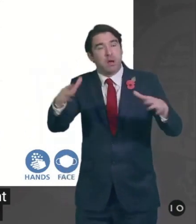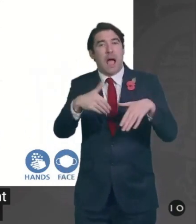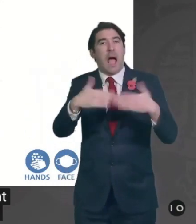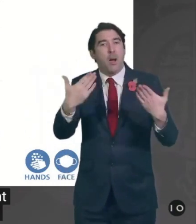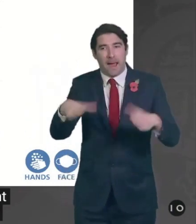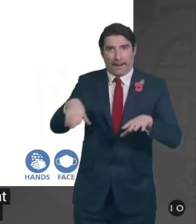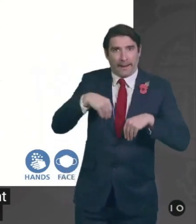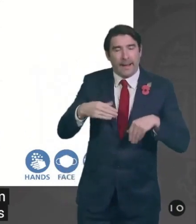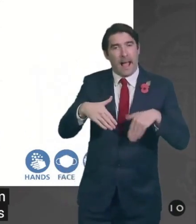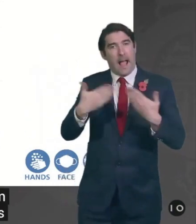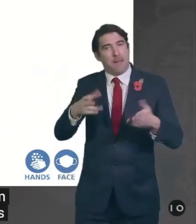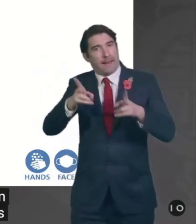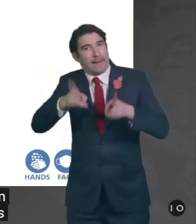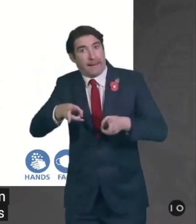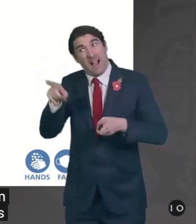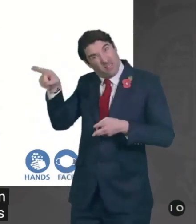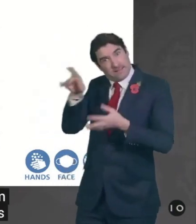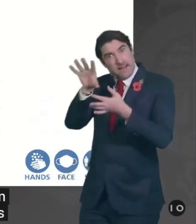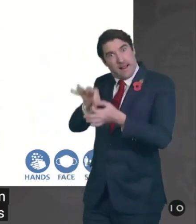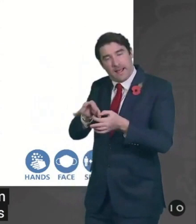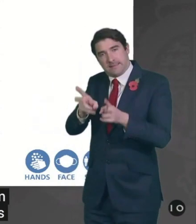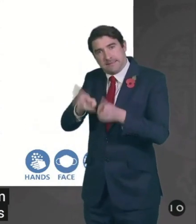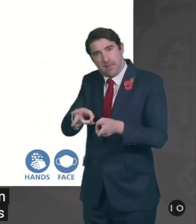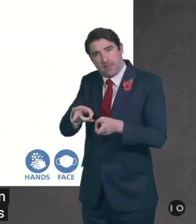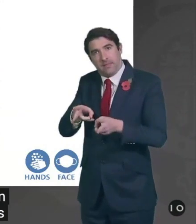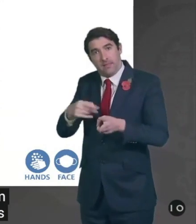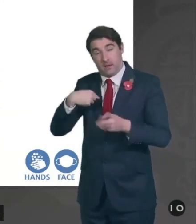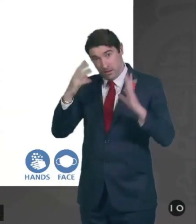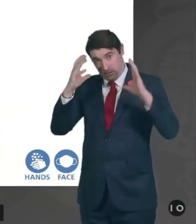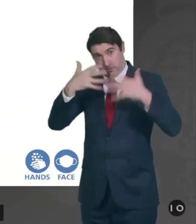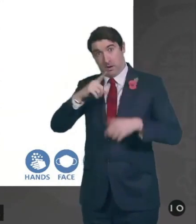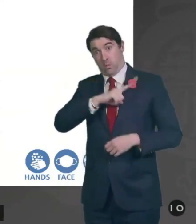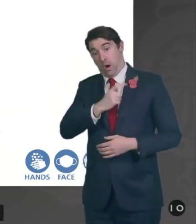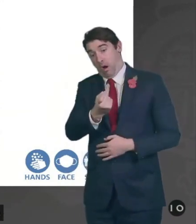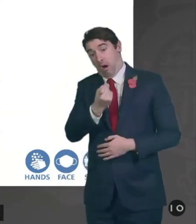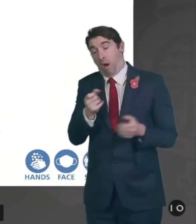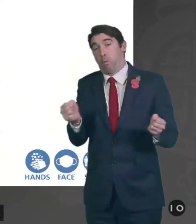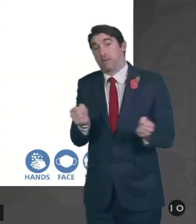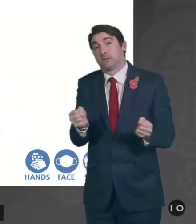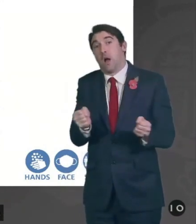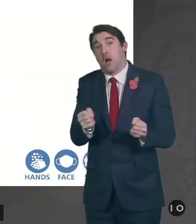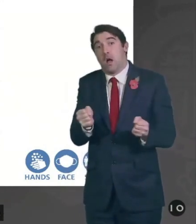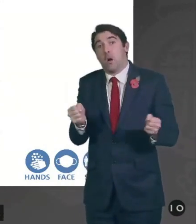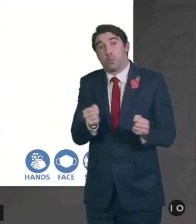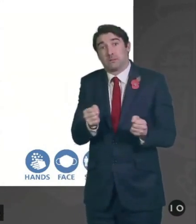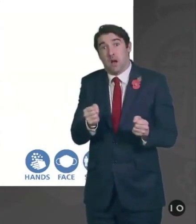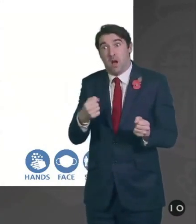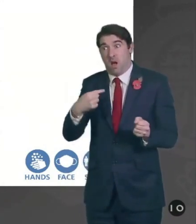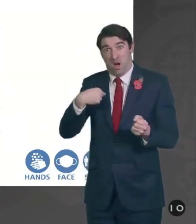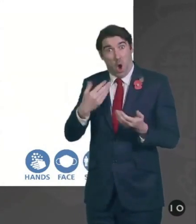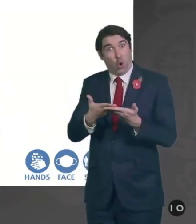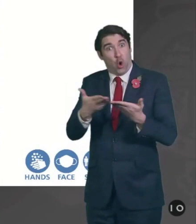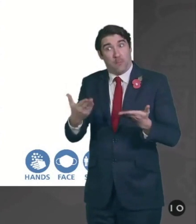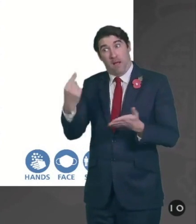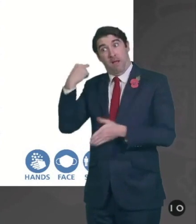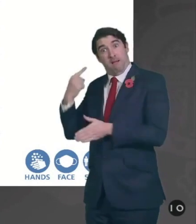the winter, there's the potential for this to be twice as bad or more in terms of the first wave compared to the first